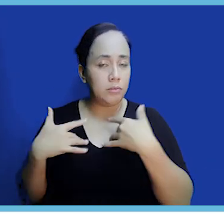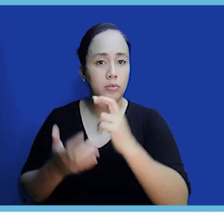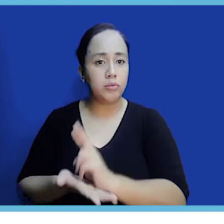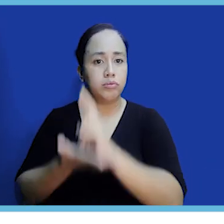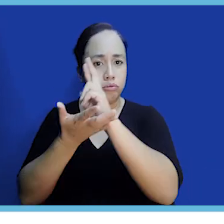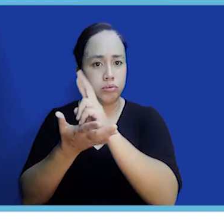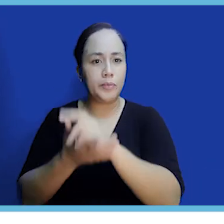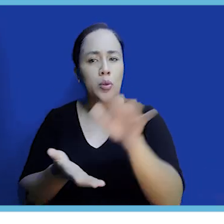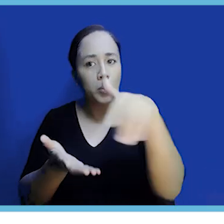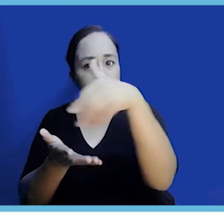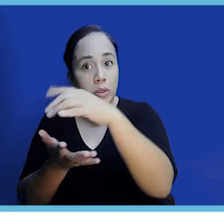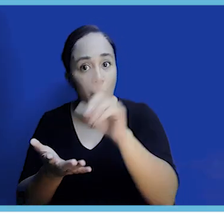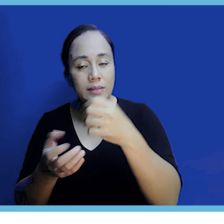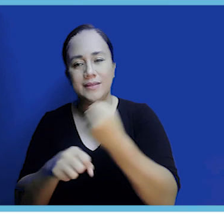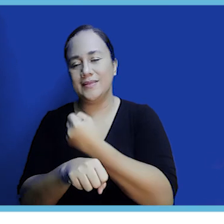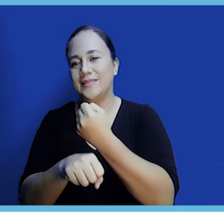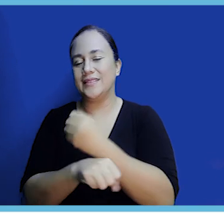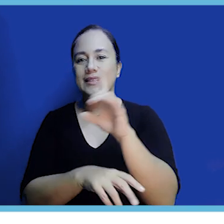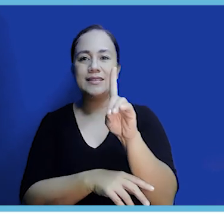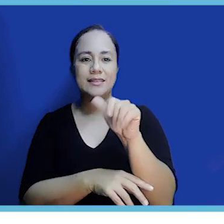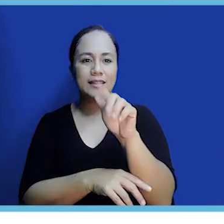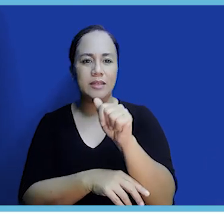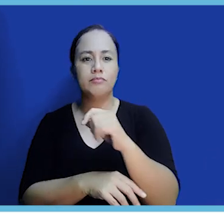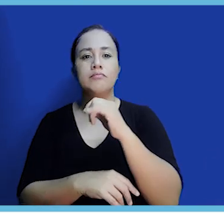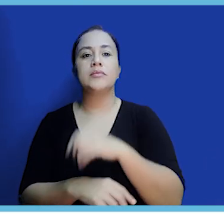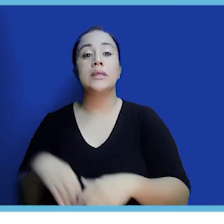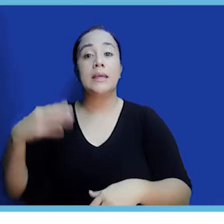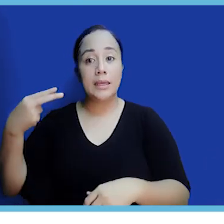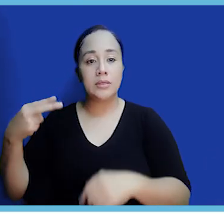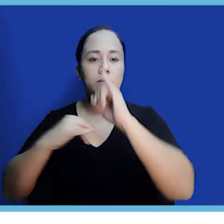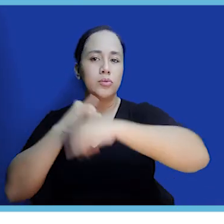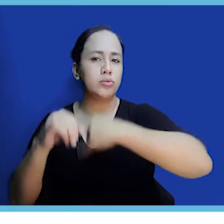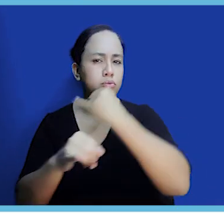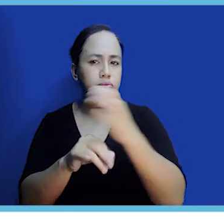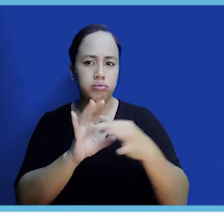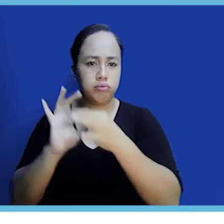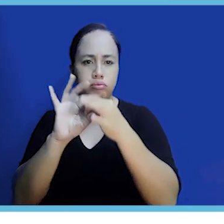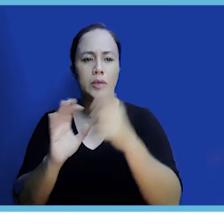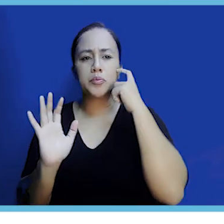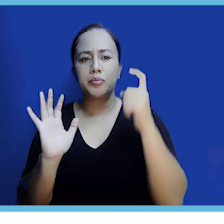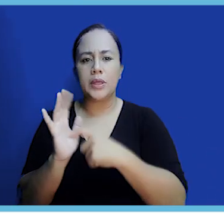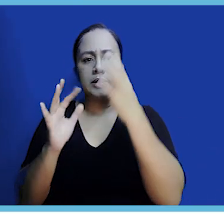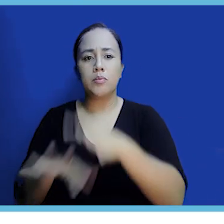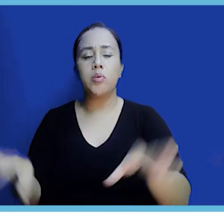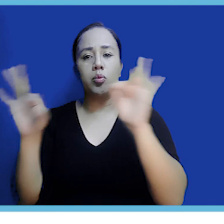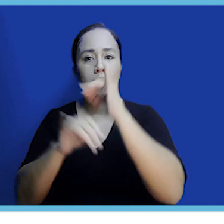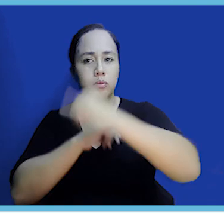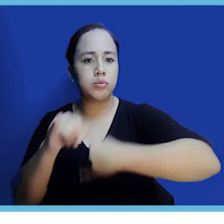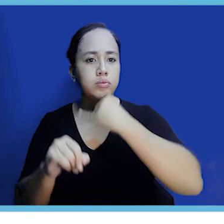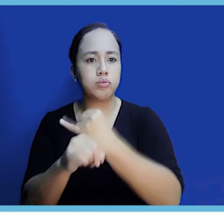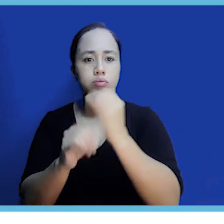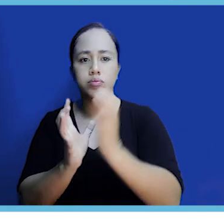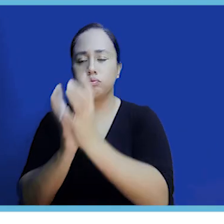rehabilitation, and collecting statistics and data. H. International cooperation. Recognizes